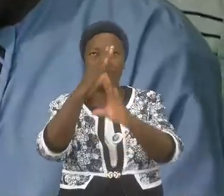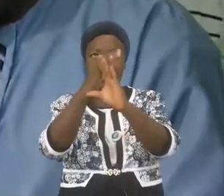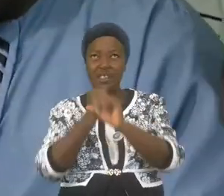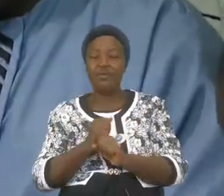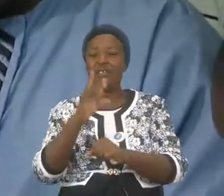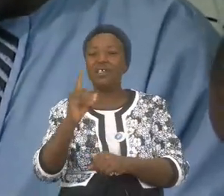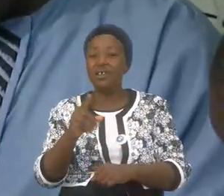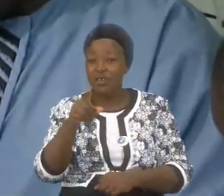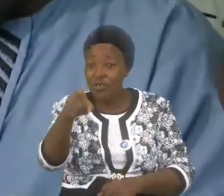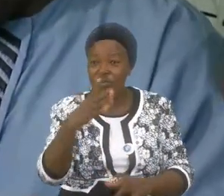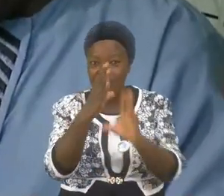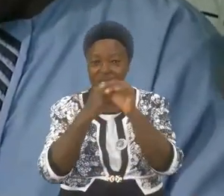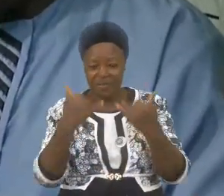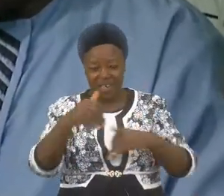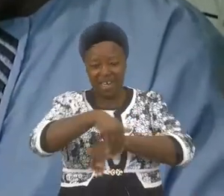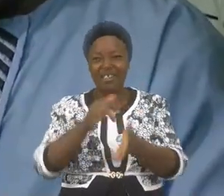Miracle. Amen.